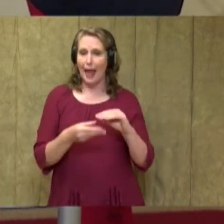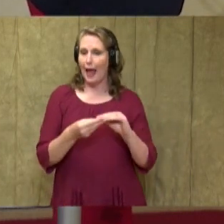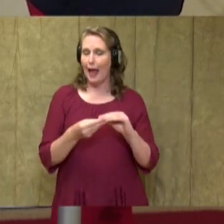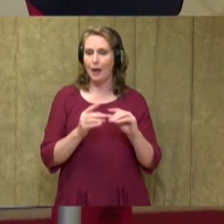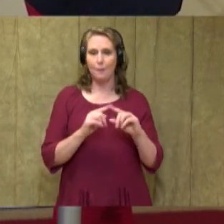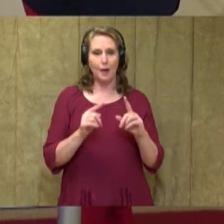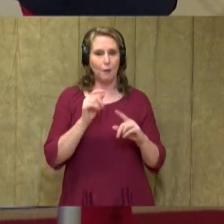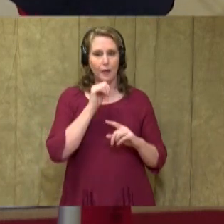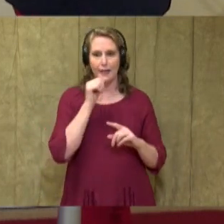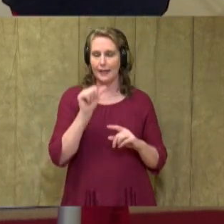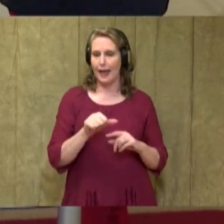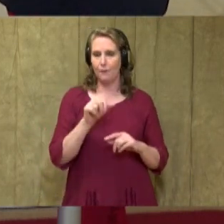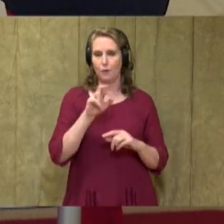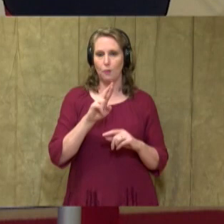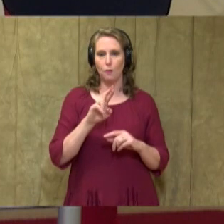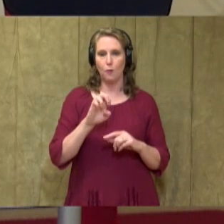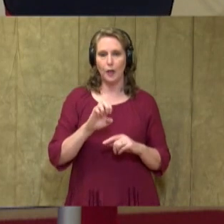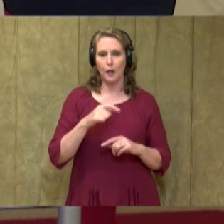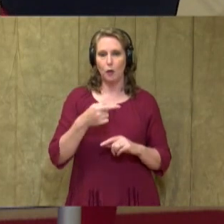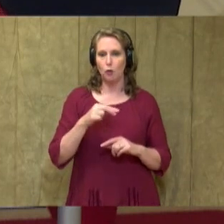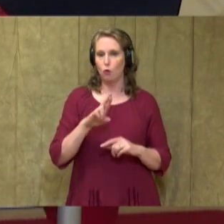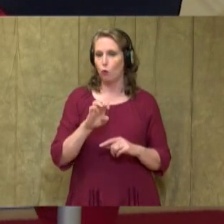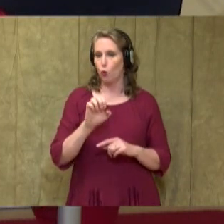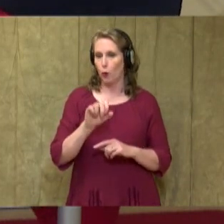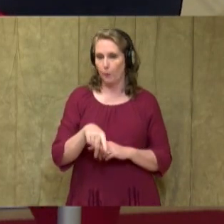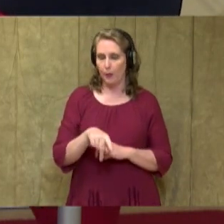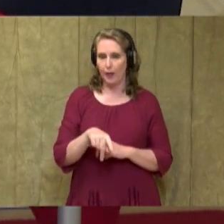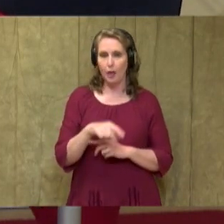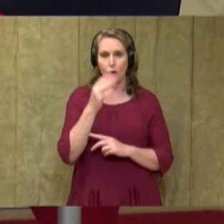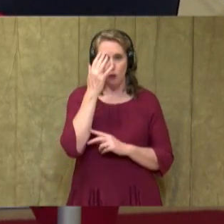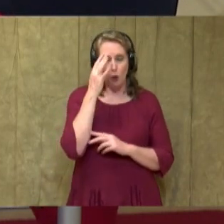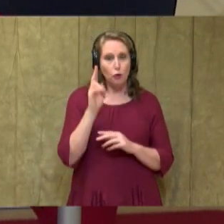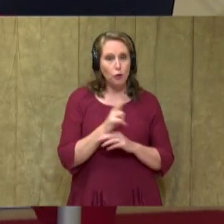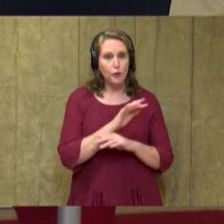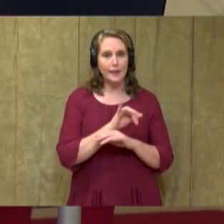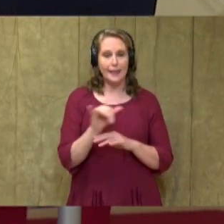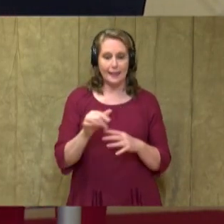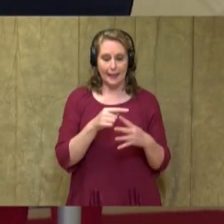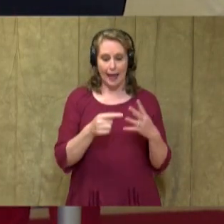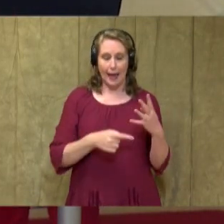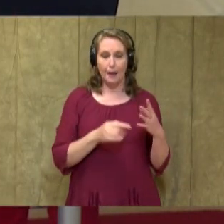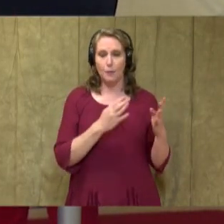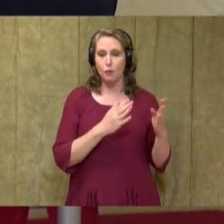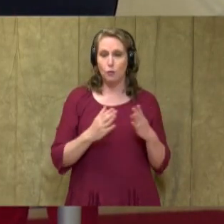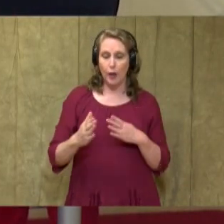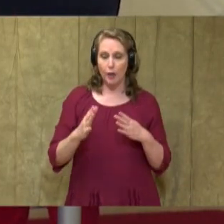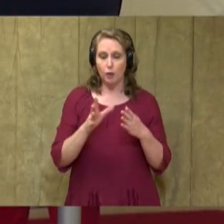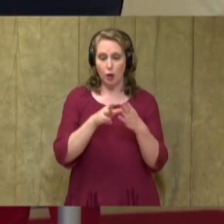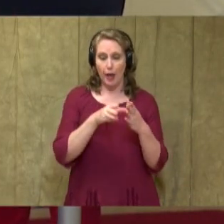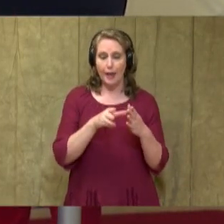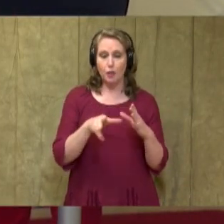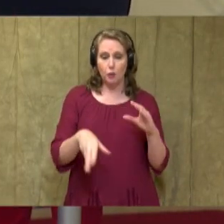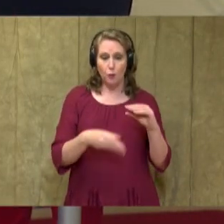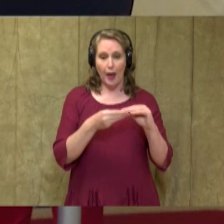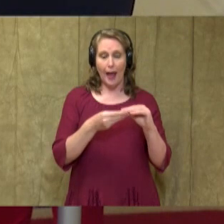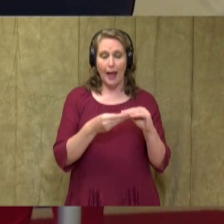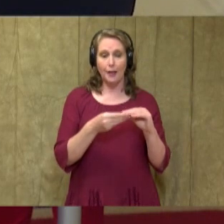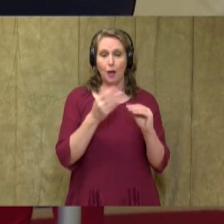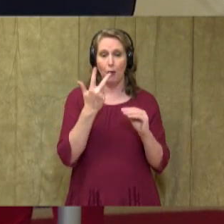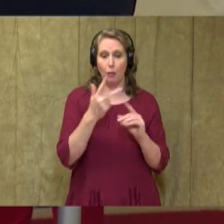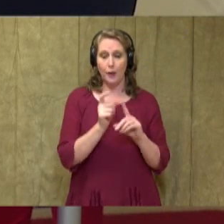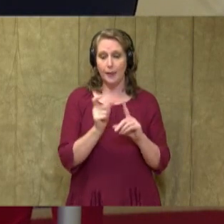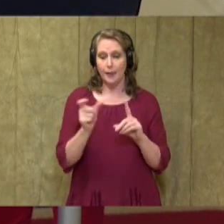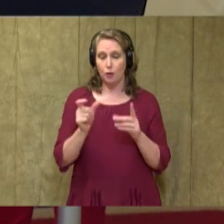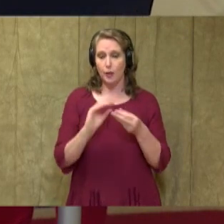did not have to regroup. Do you know that you can use these same strategies to add three-digit numbers with